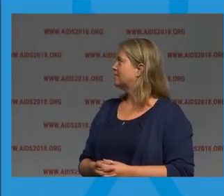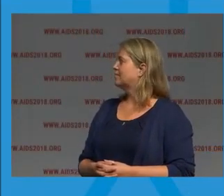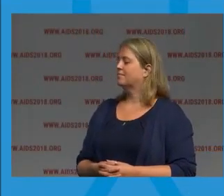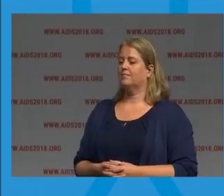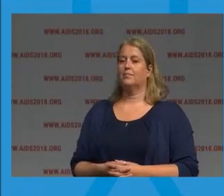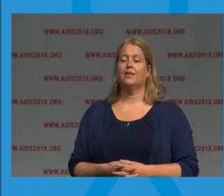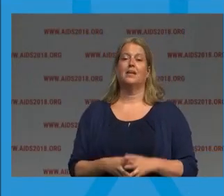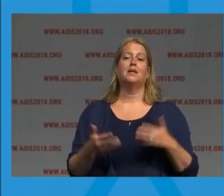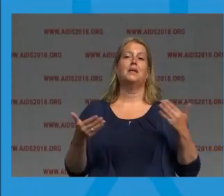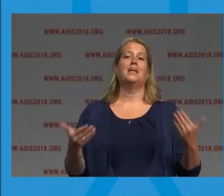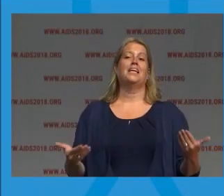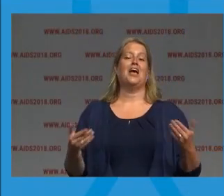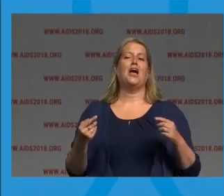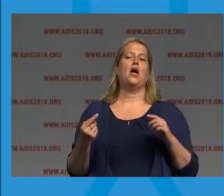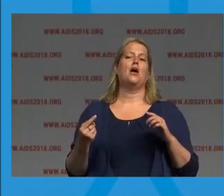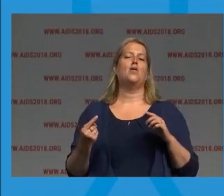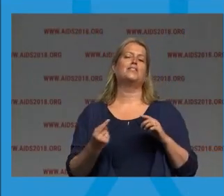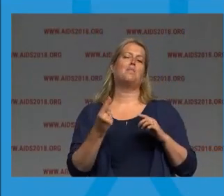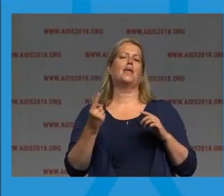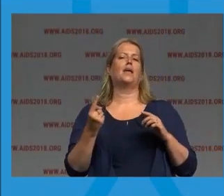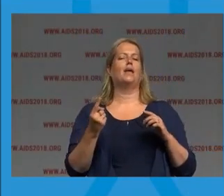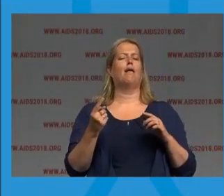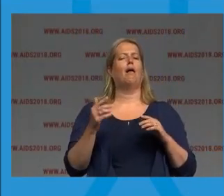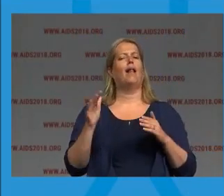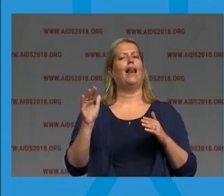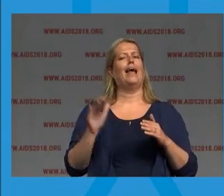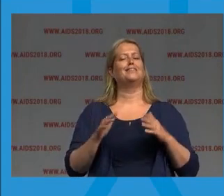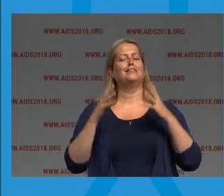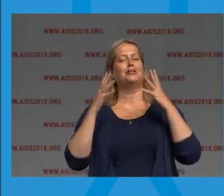And now for something a little less dramatic.